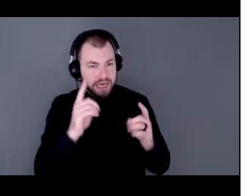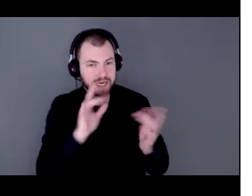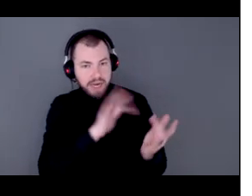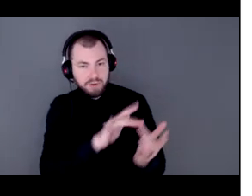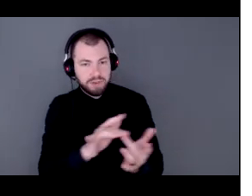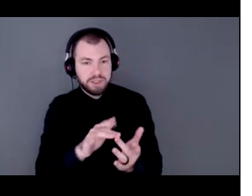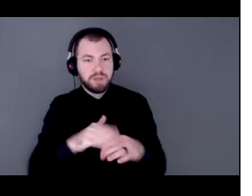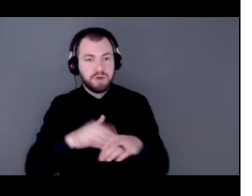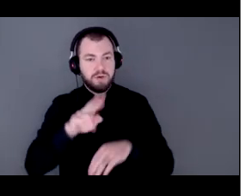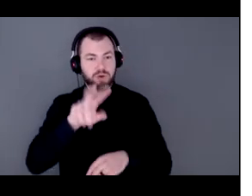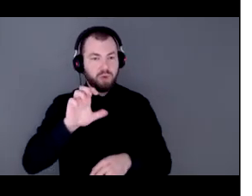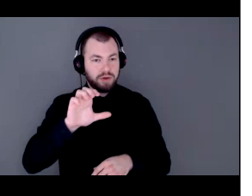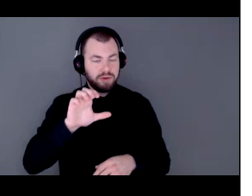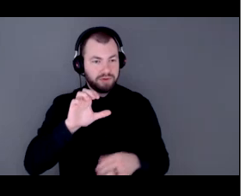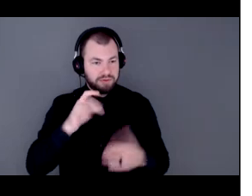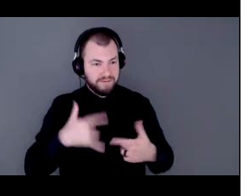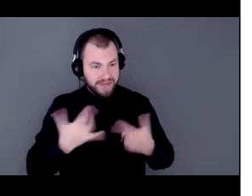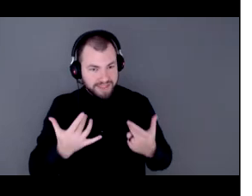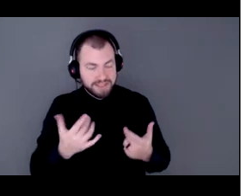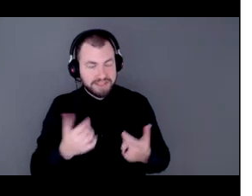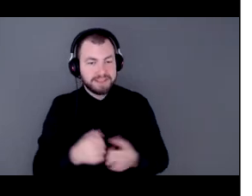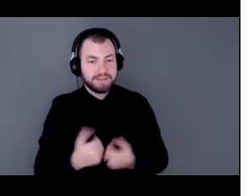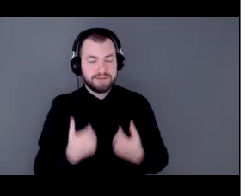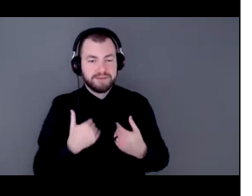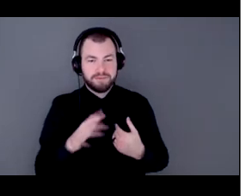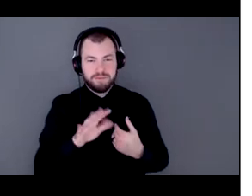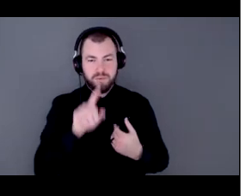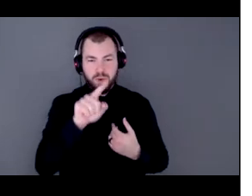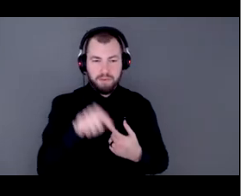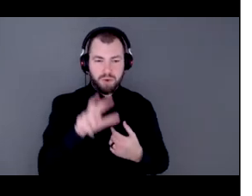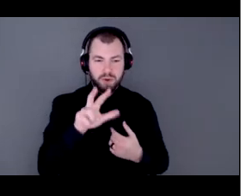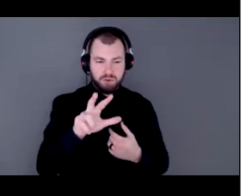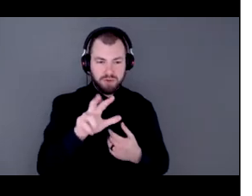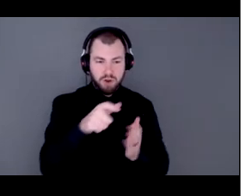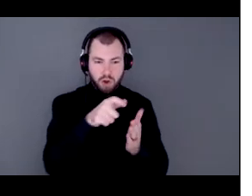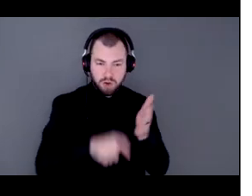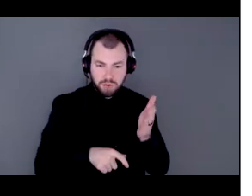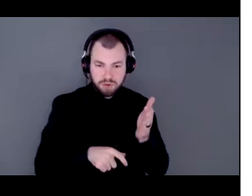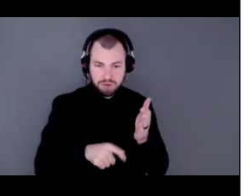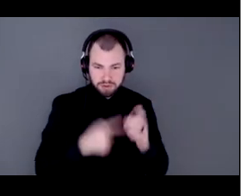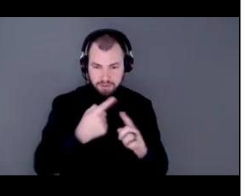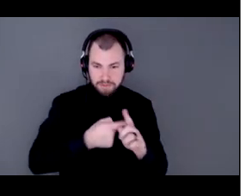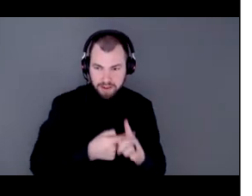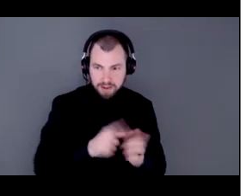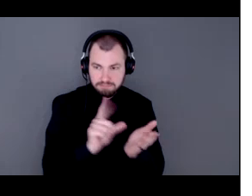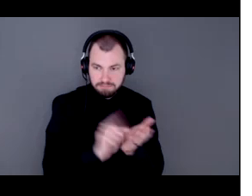events. We do approximately 1.3 articles a month and about